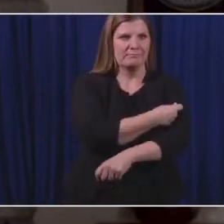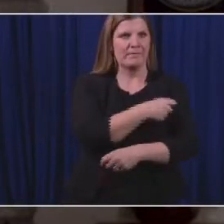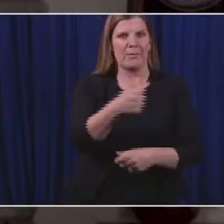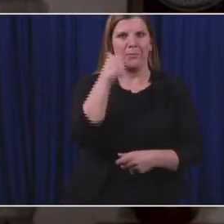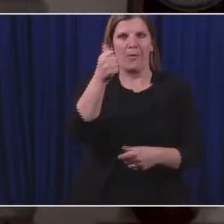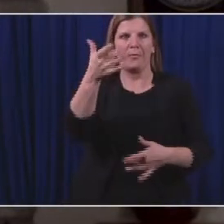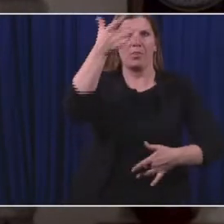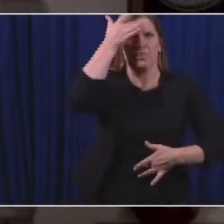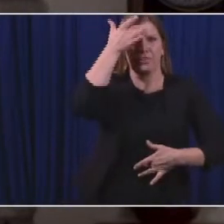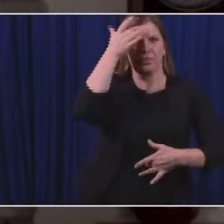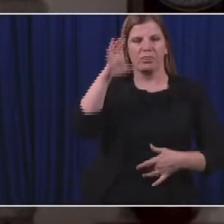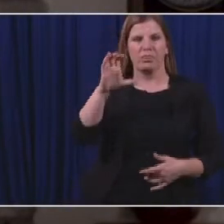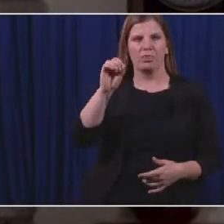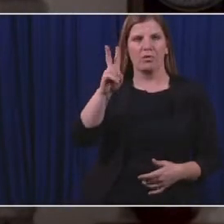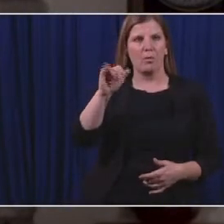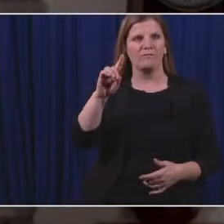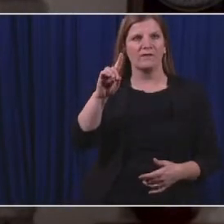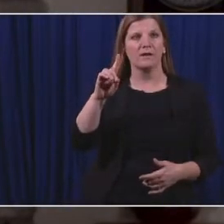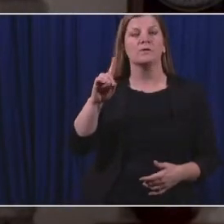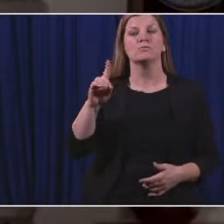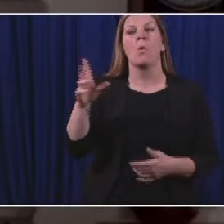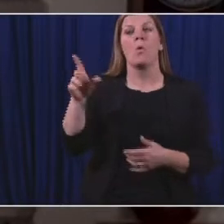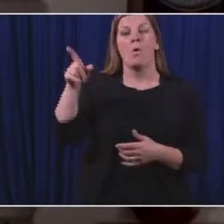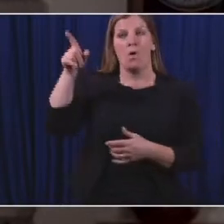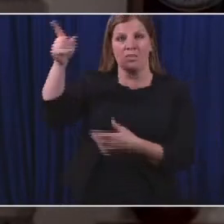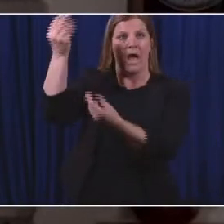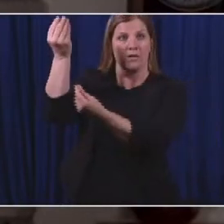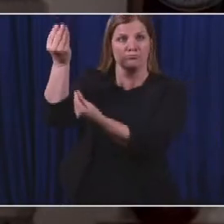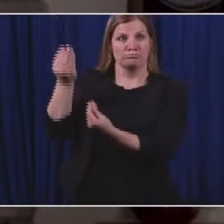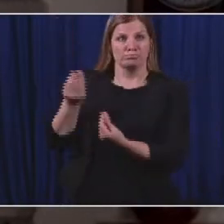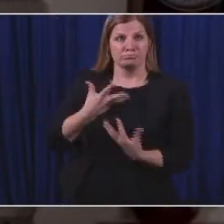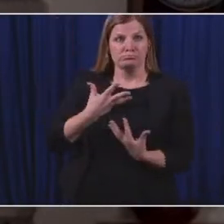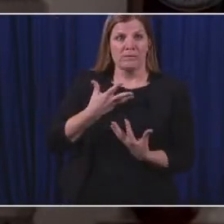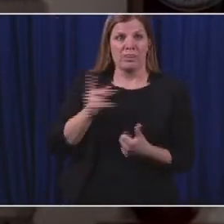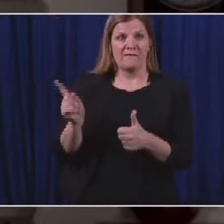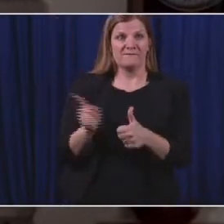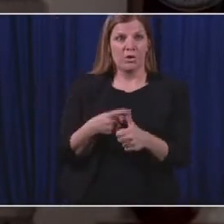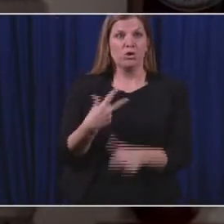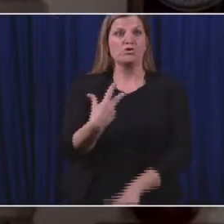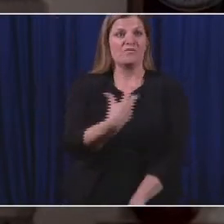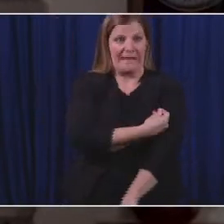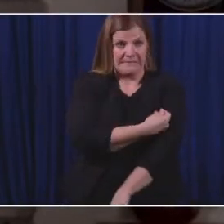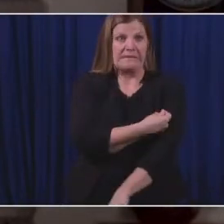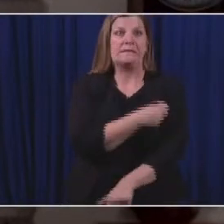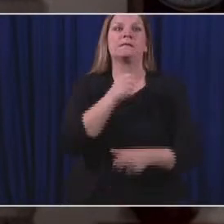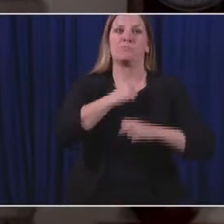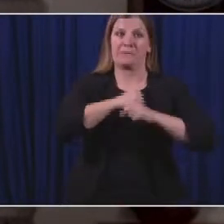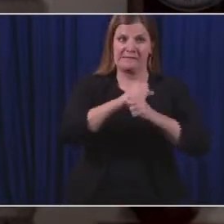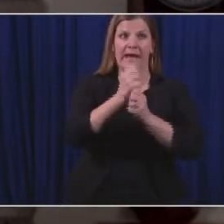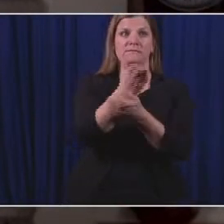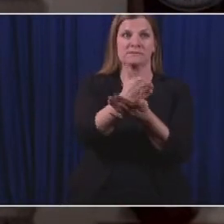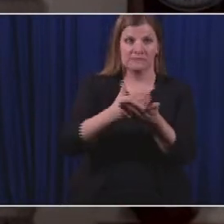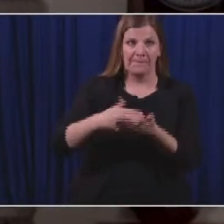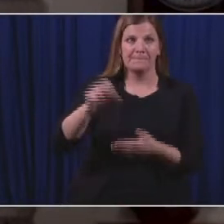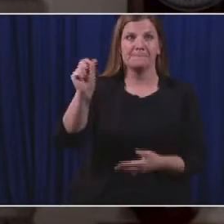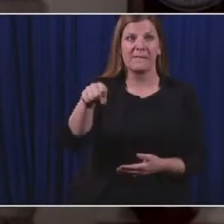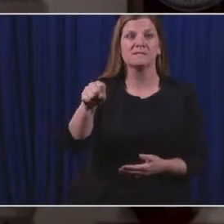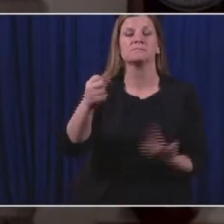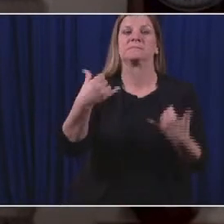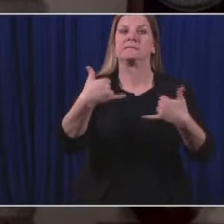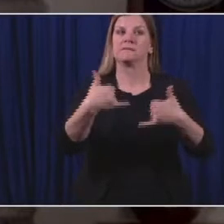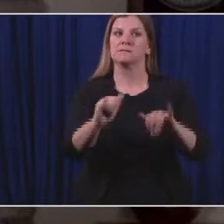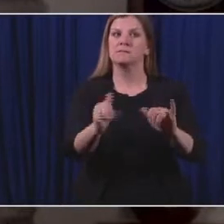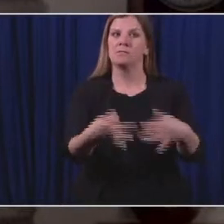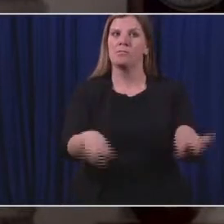something. We're told that the protocol says, though, that you should get that second one, which comes 3 weeks for one of the